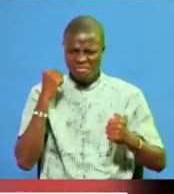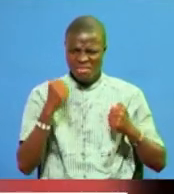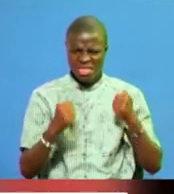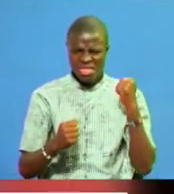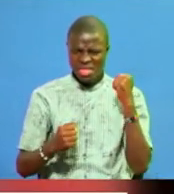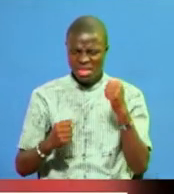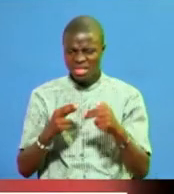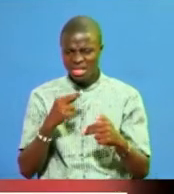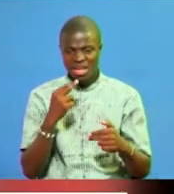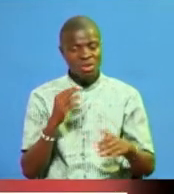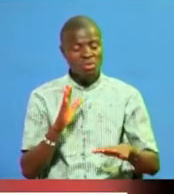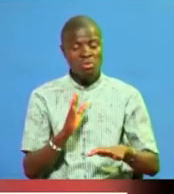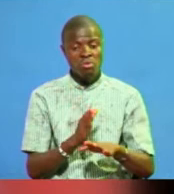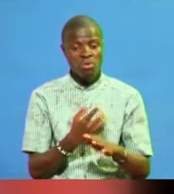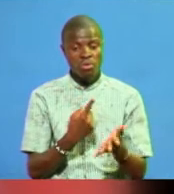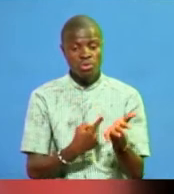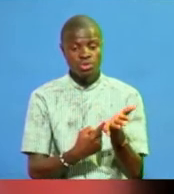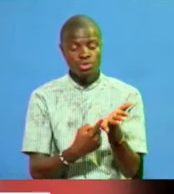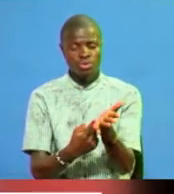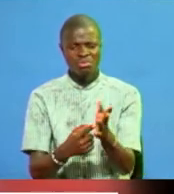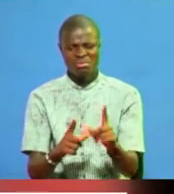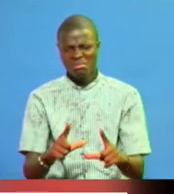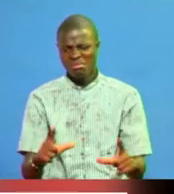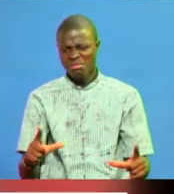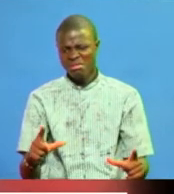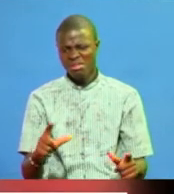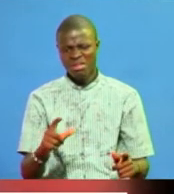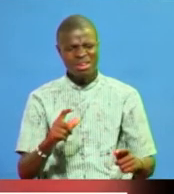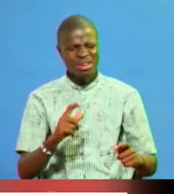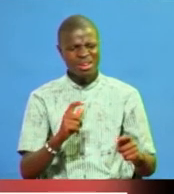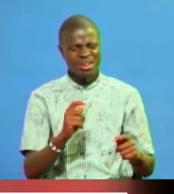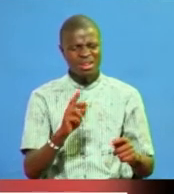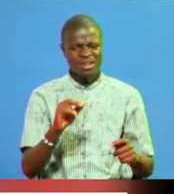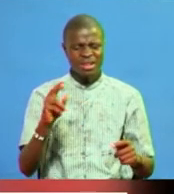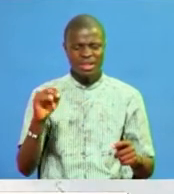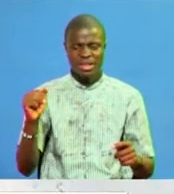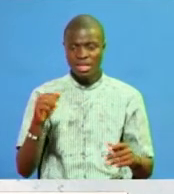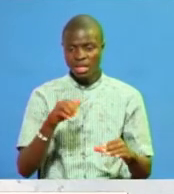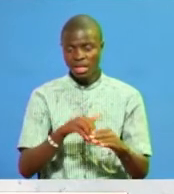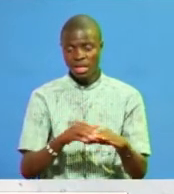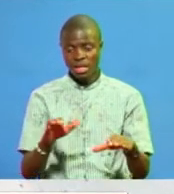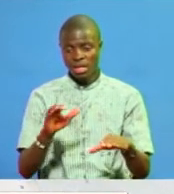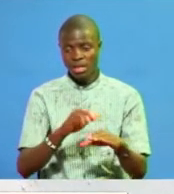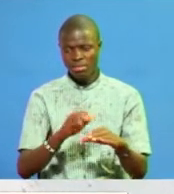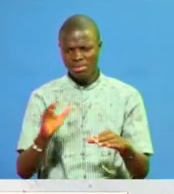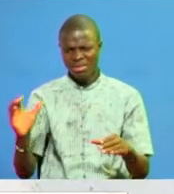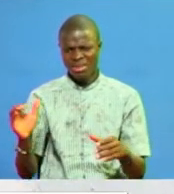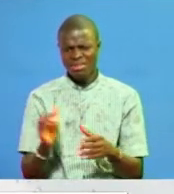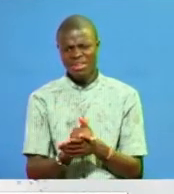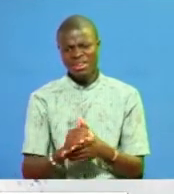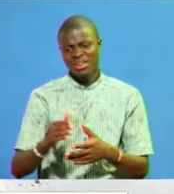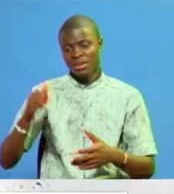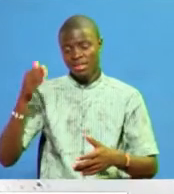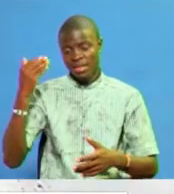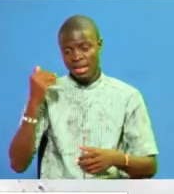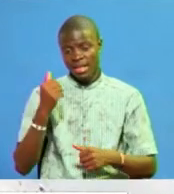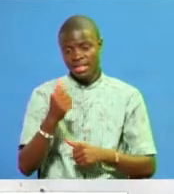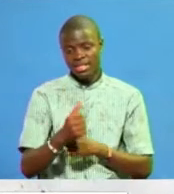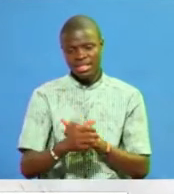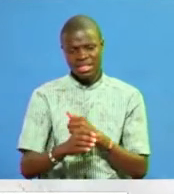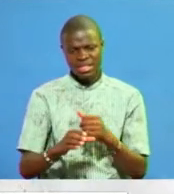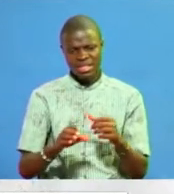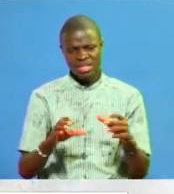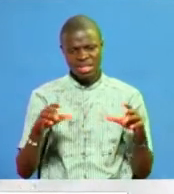show after a long training in Kigali, Embu. During the last edition of the World Cross Country Championships held